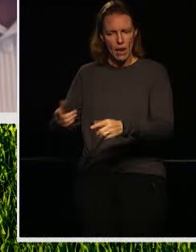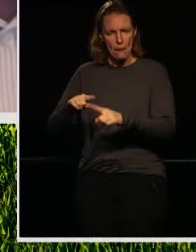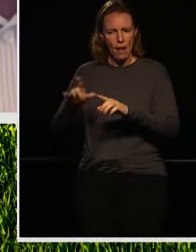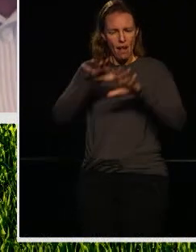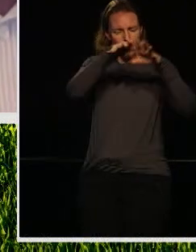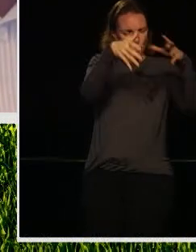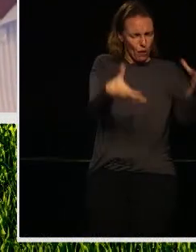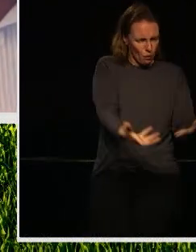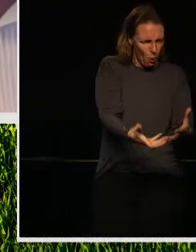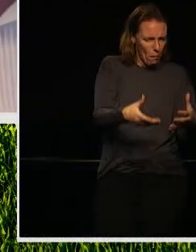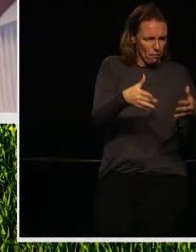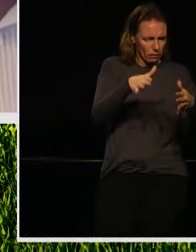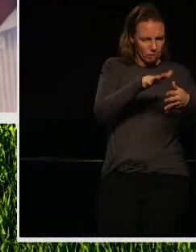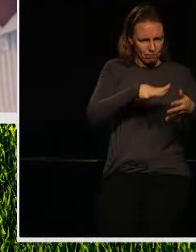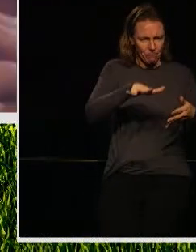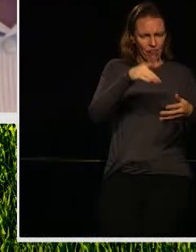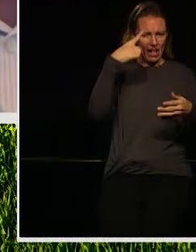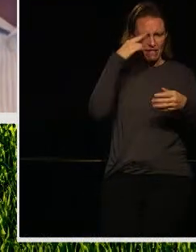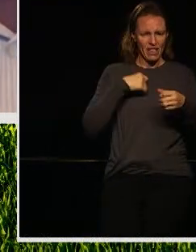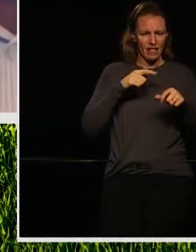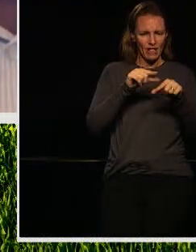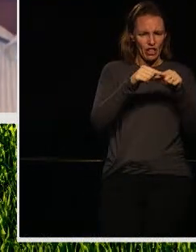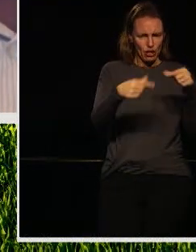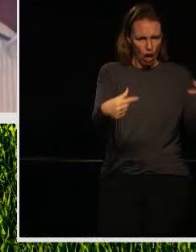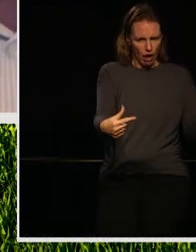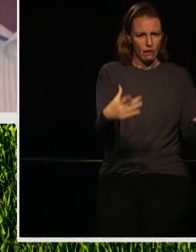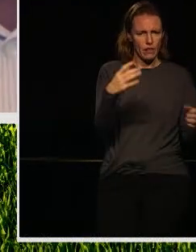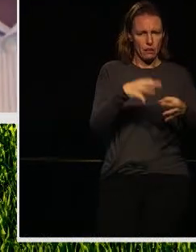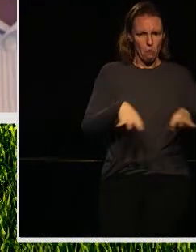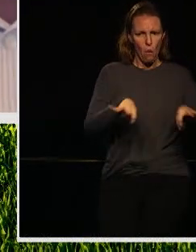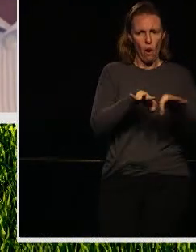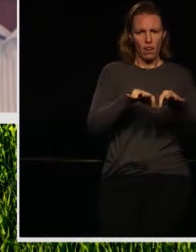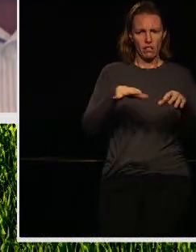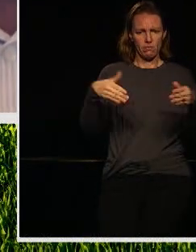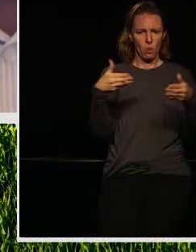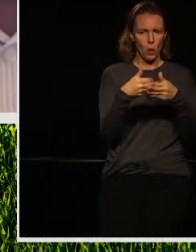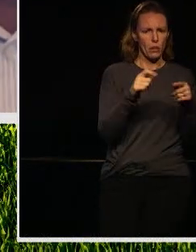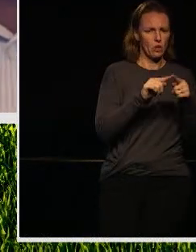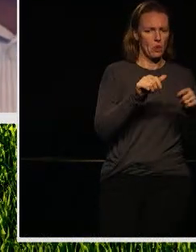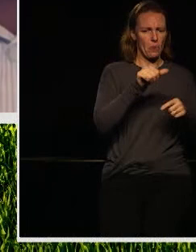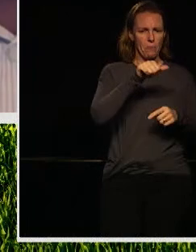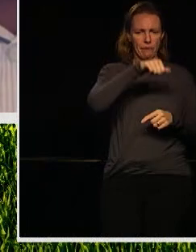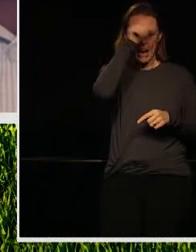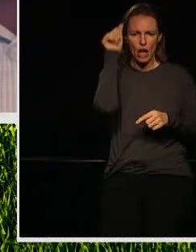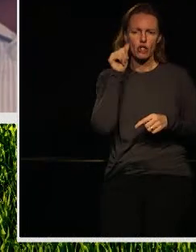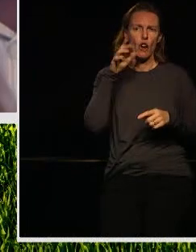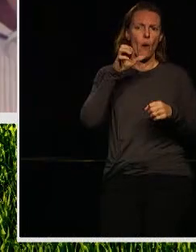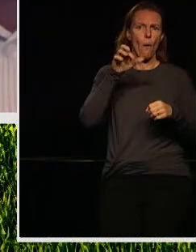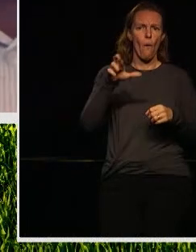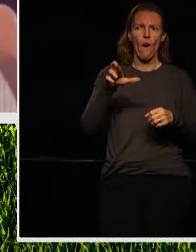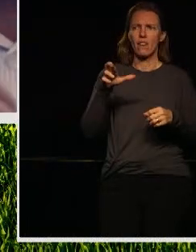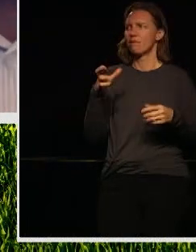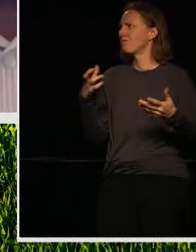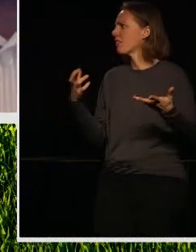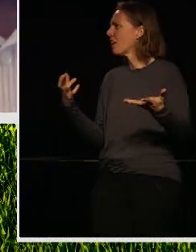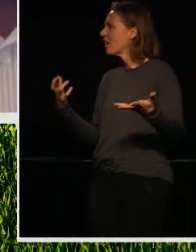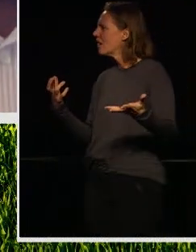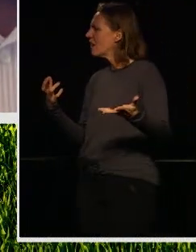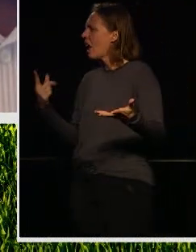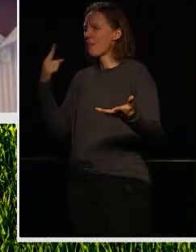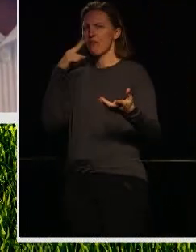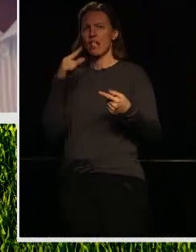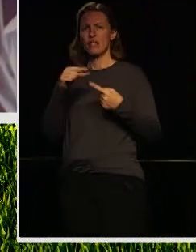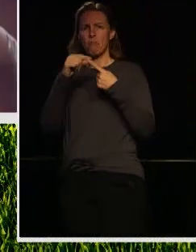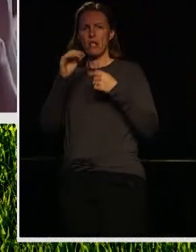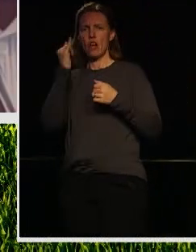I think it depends on the geography, right? I think when you look at geographies more closer to Asia, or like I'll just pick specifically